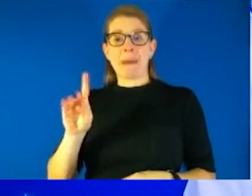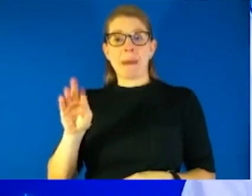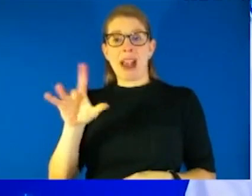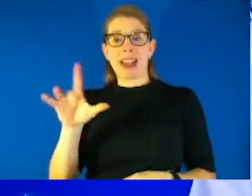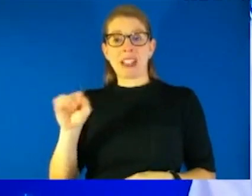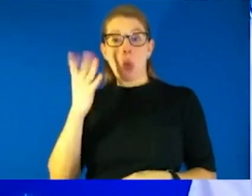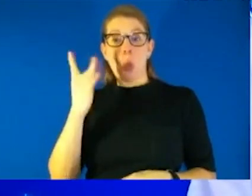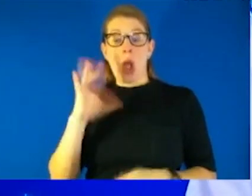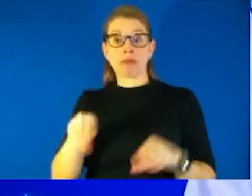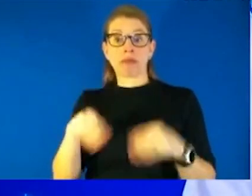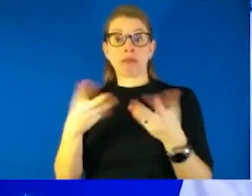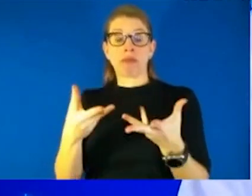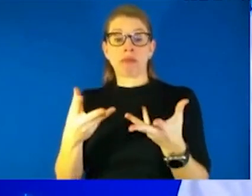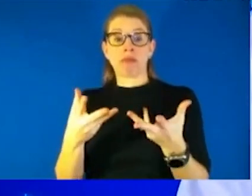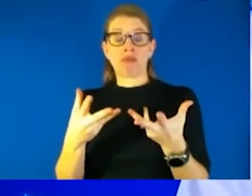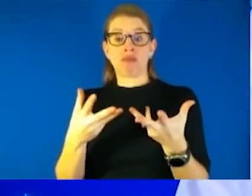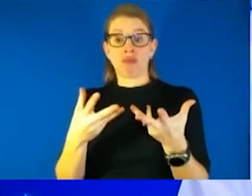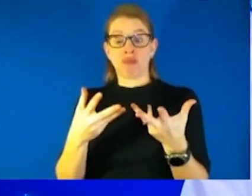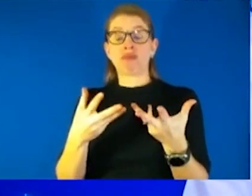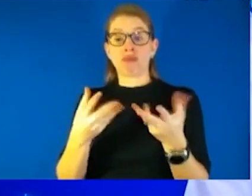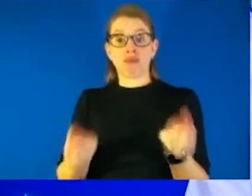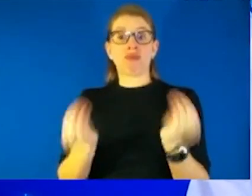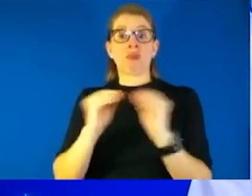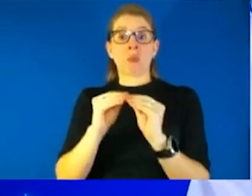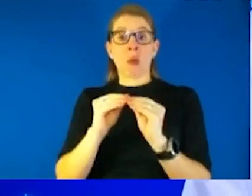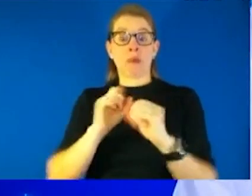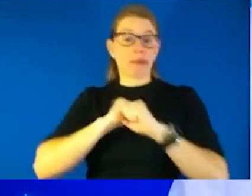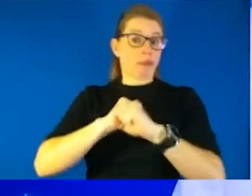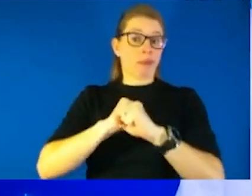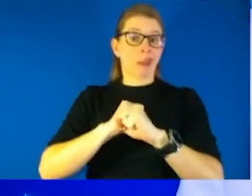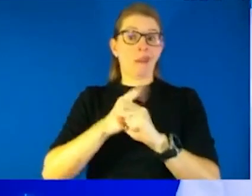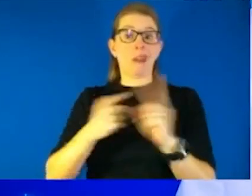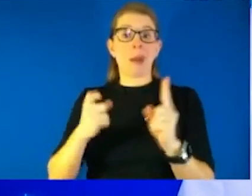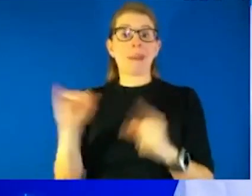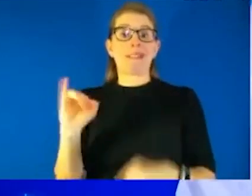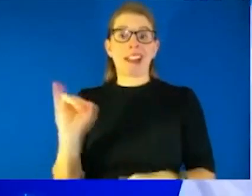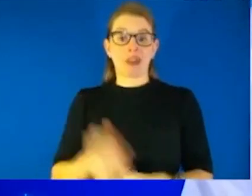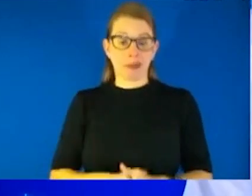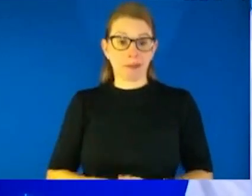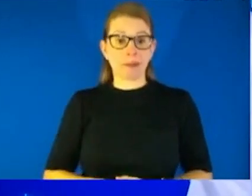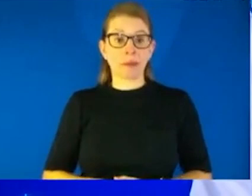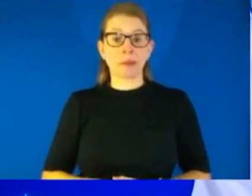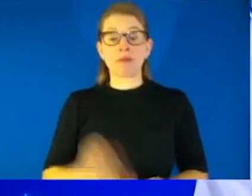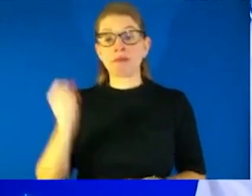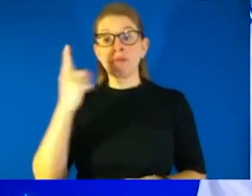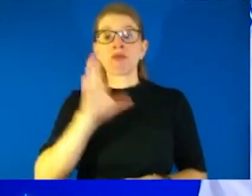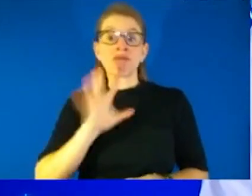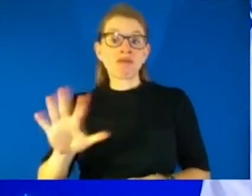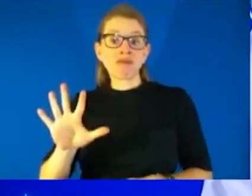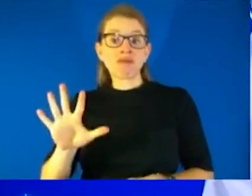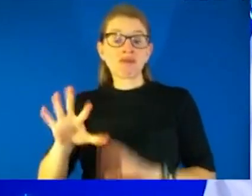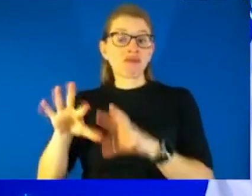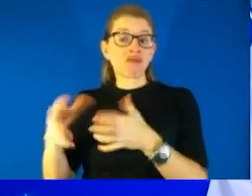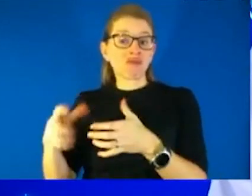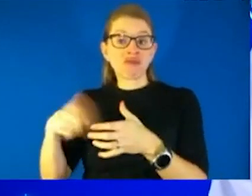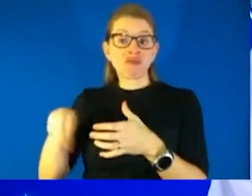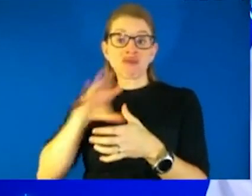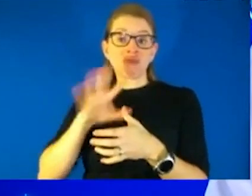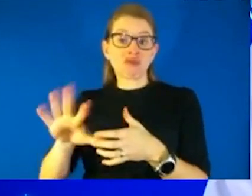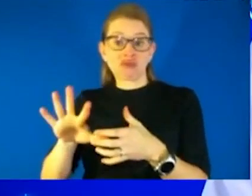even protection against even infection. So right now, the 5-year-olds haven't been